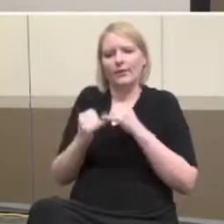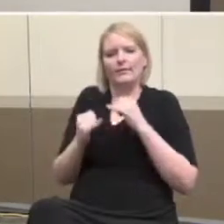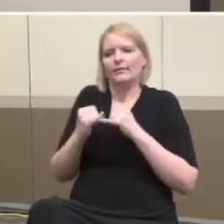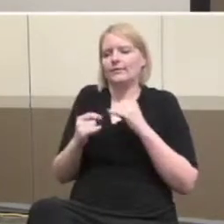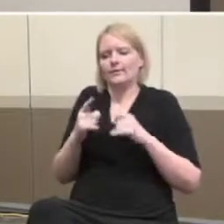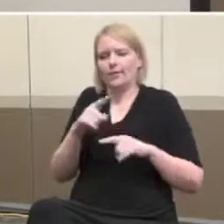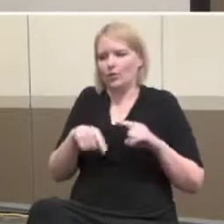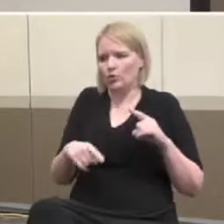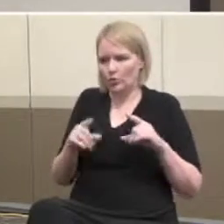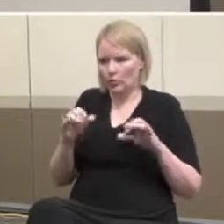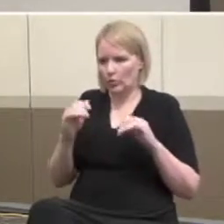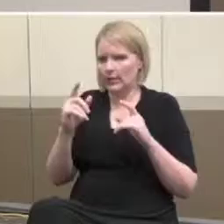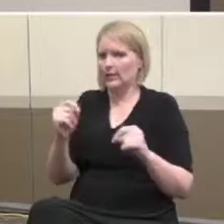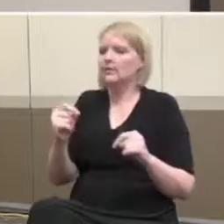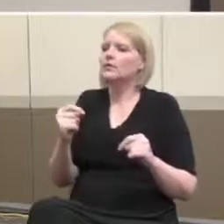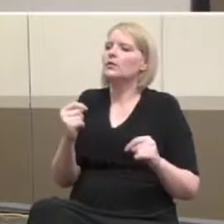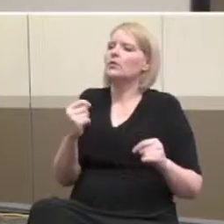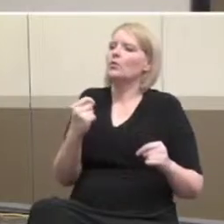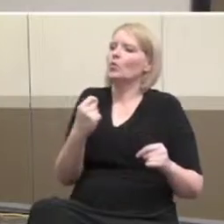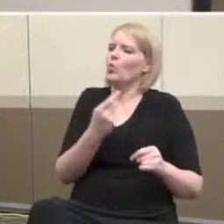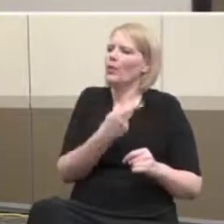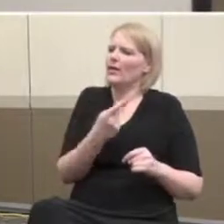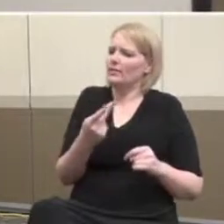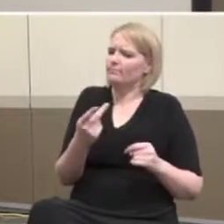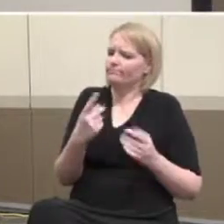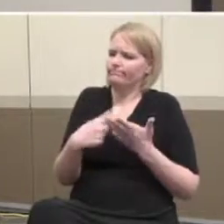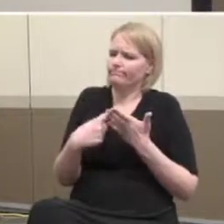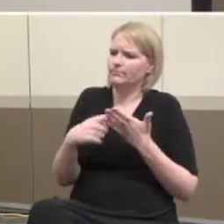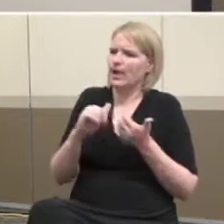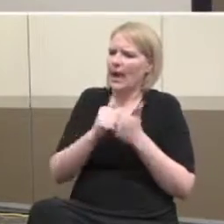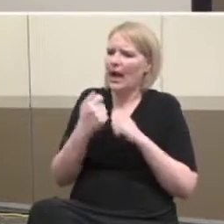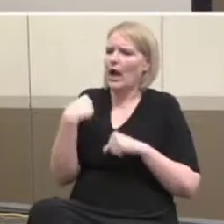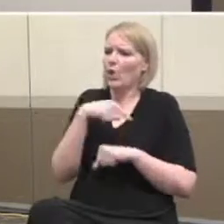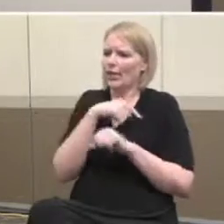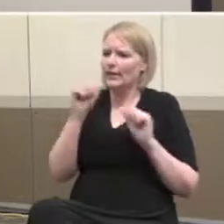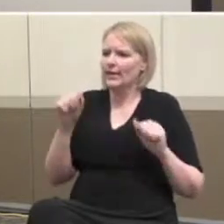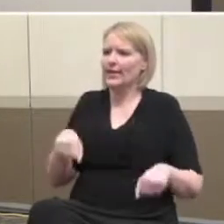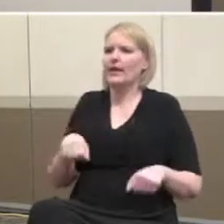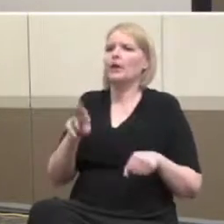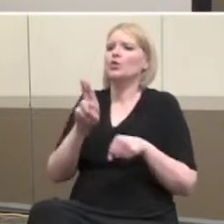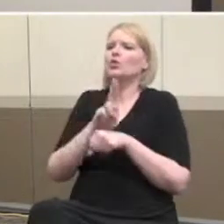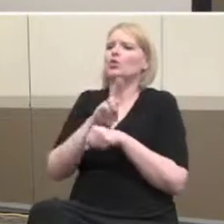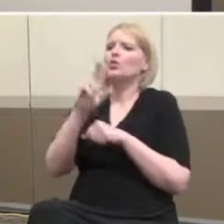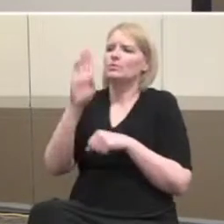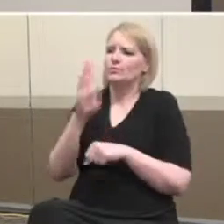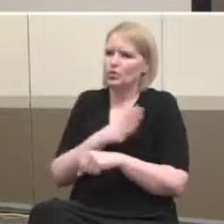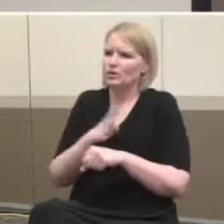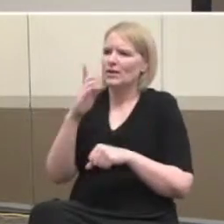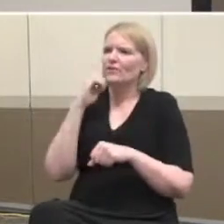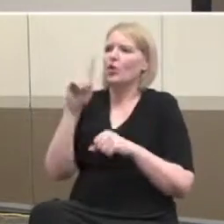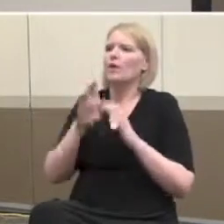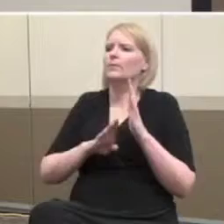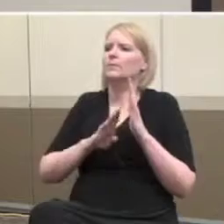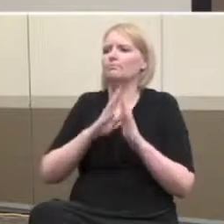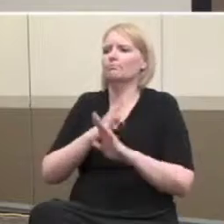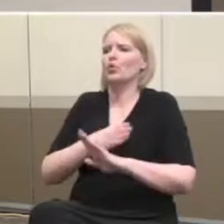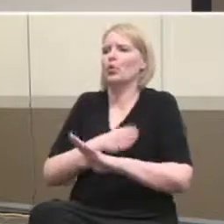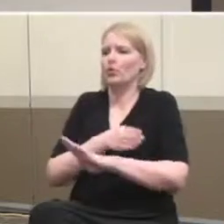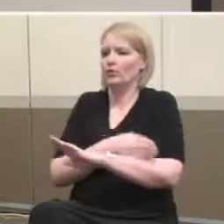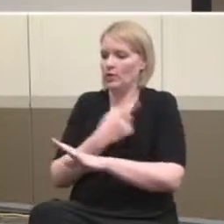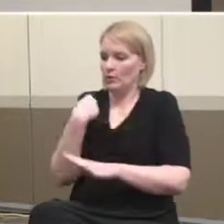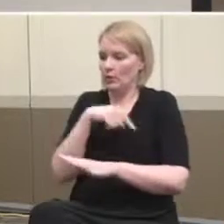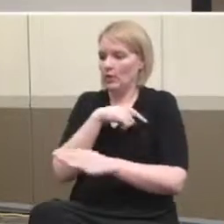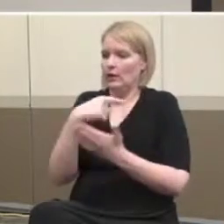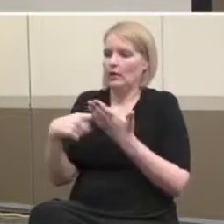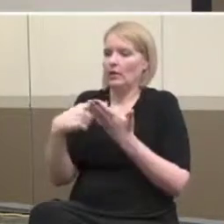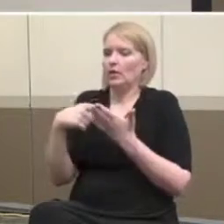And she and I discussed how maybe we could come up with something where we would use music to improve memory. And as we